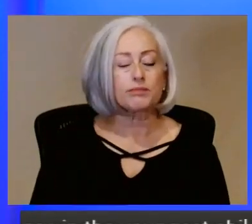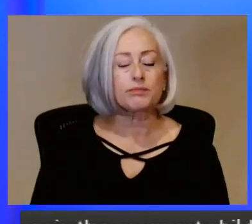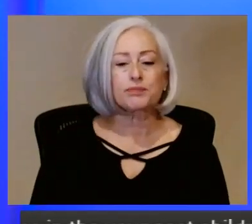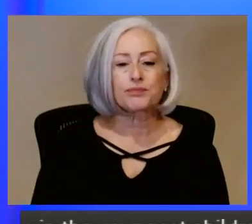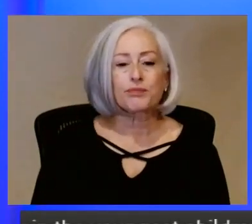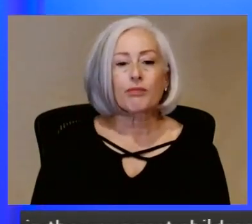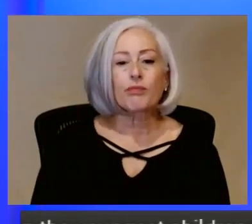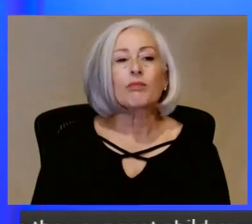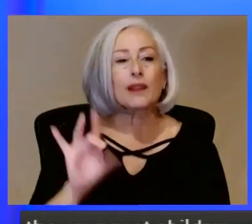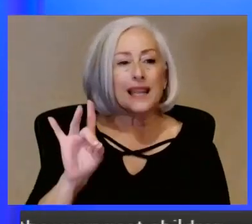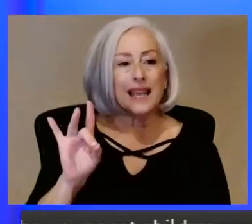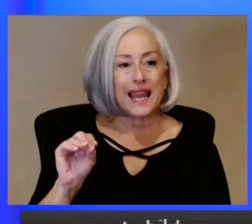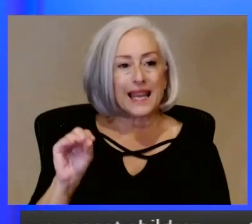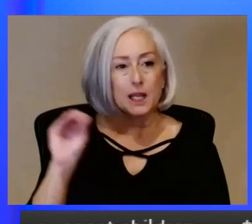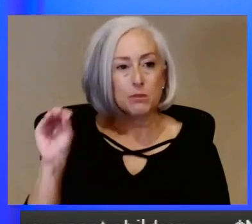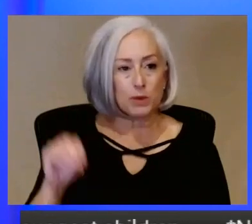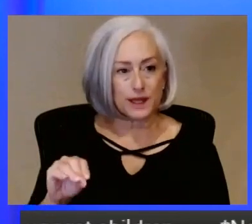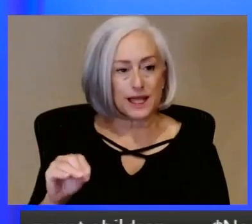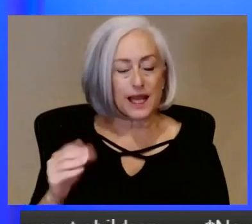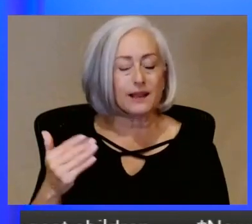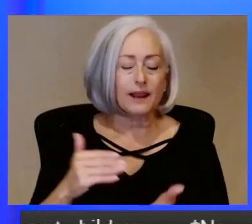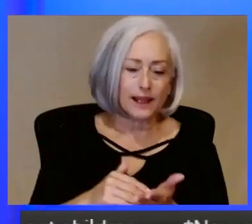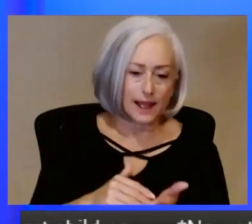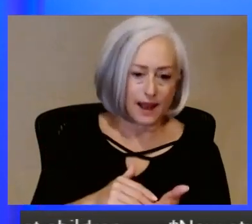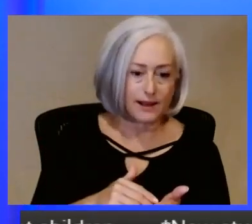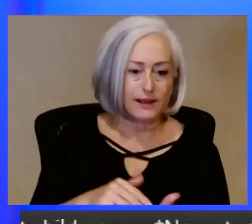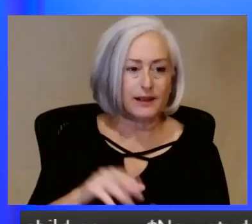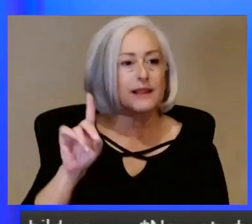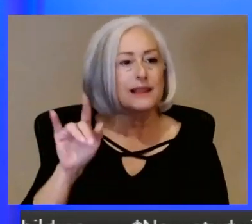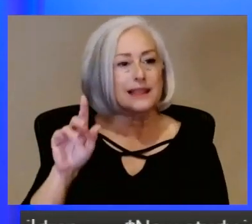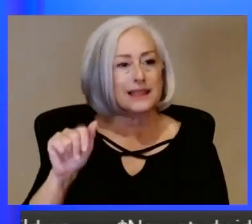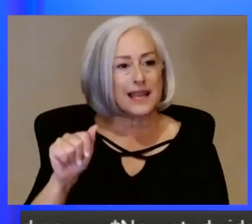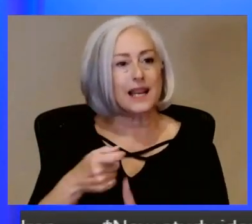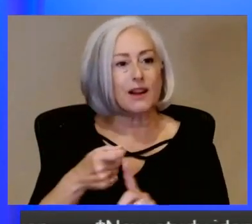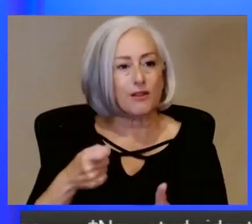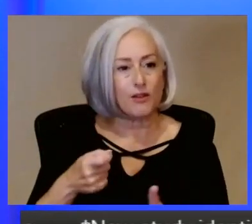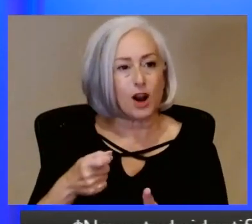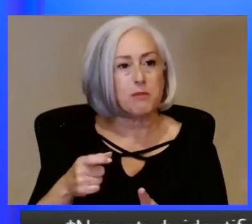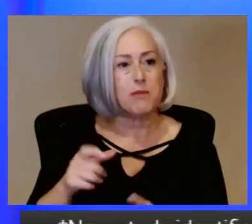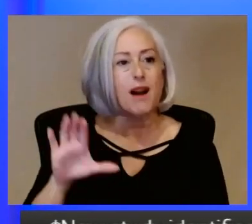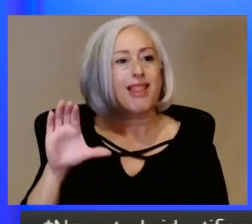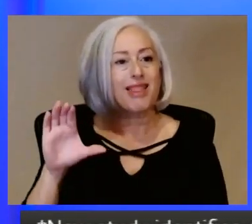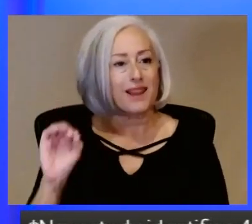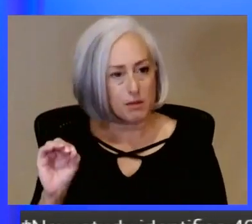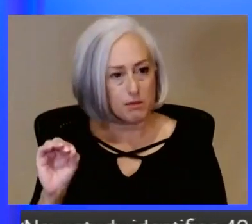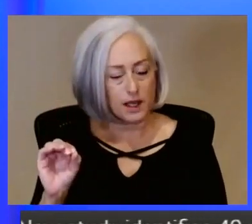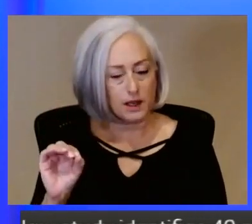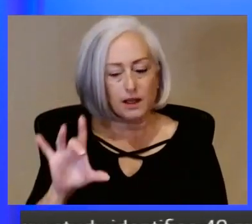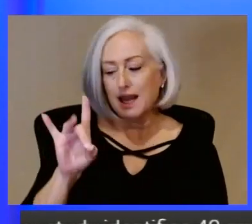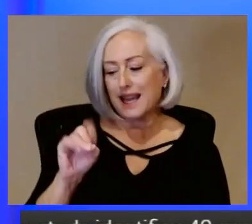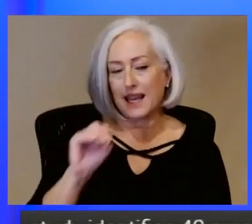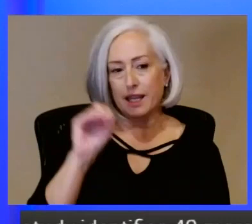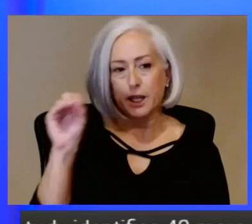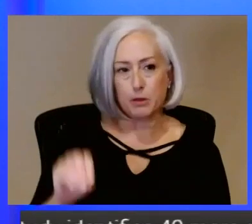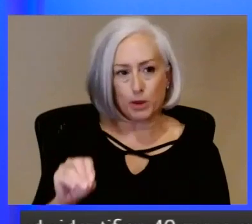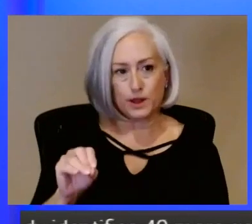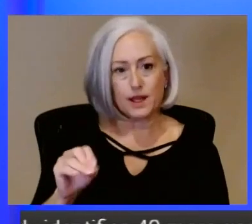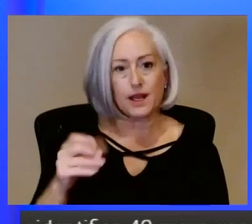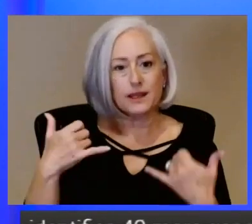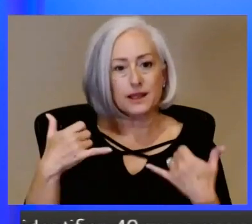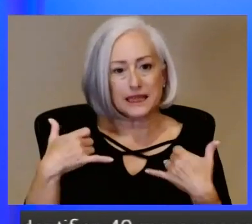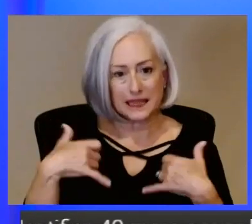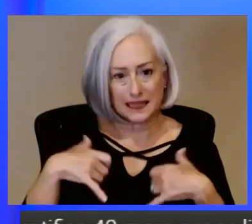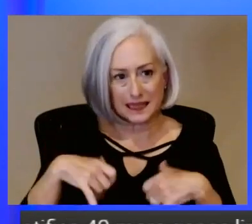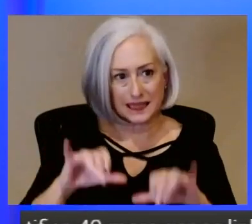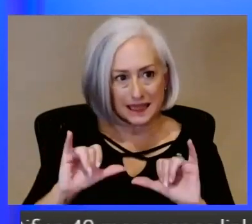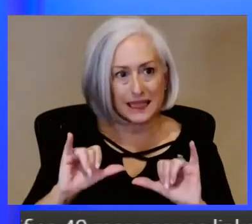80% was, again, this is data from the company. That 80%, they are still in the